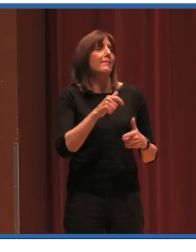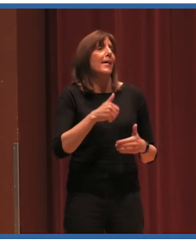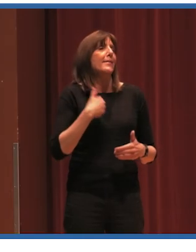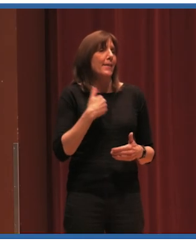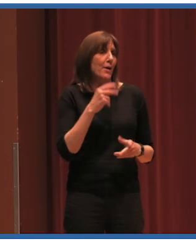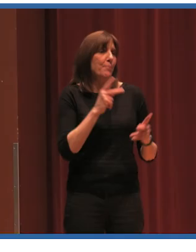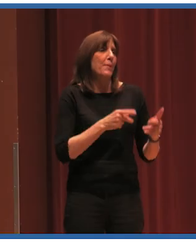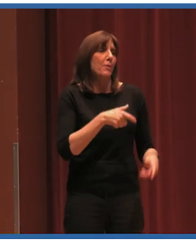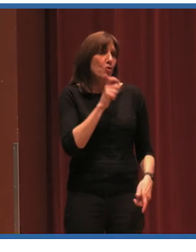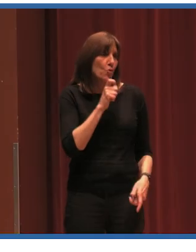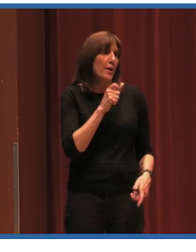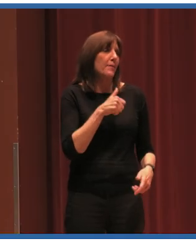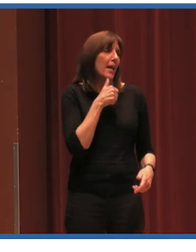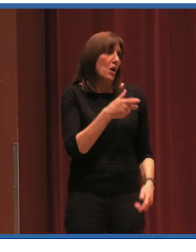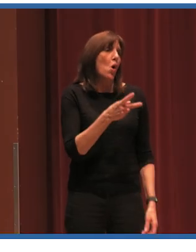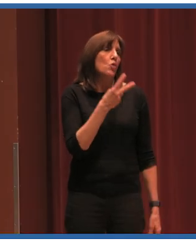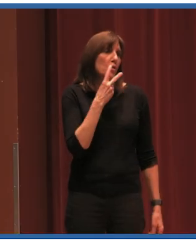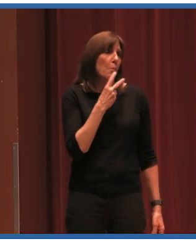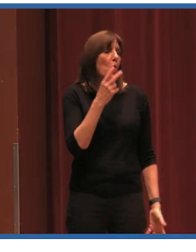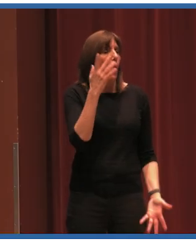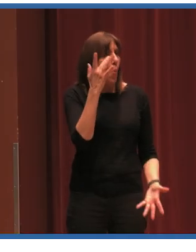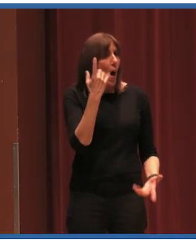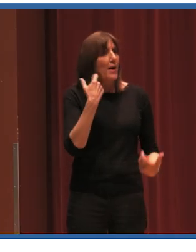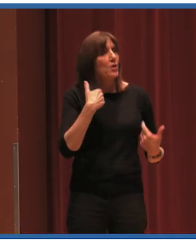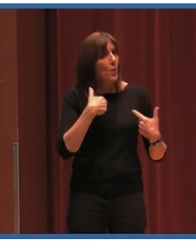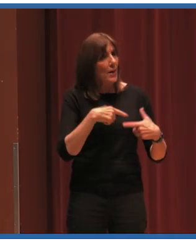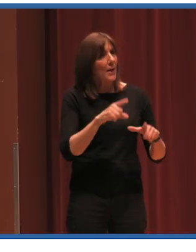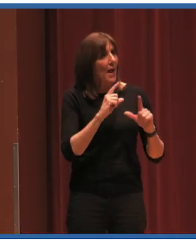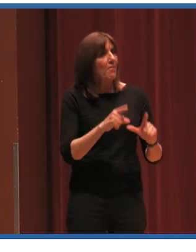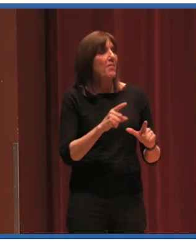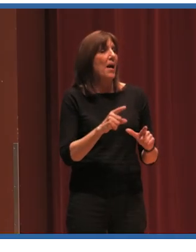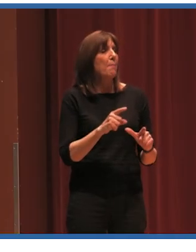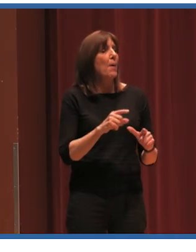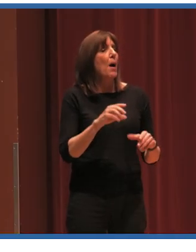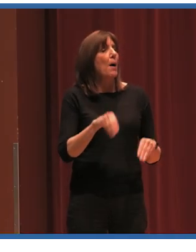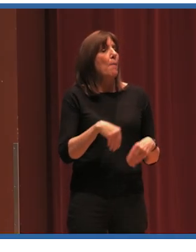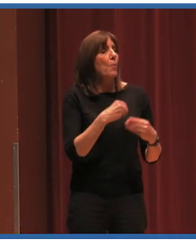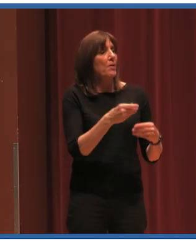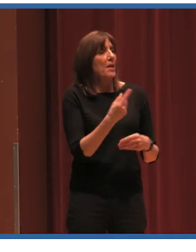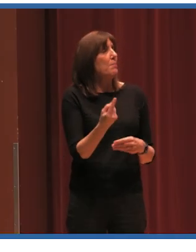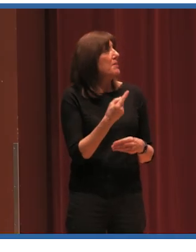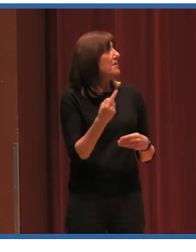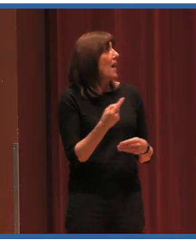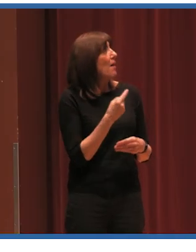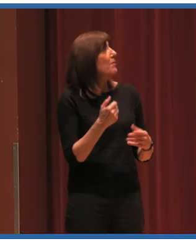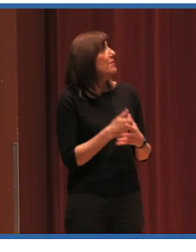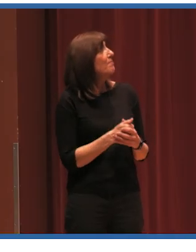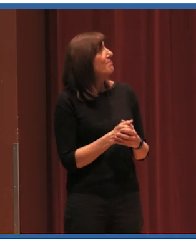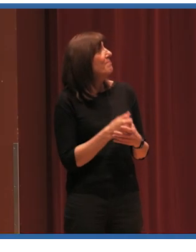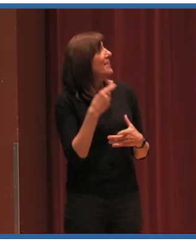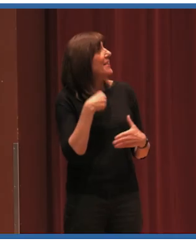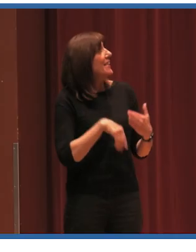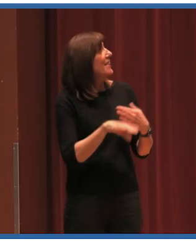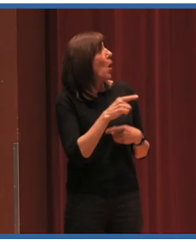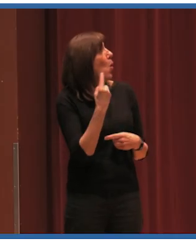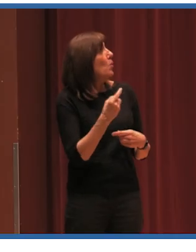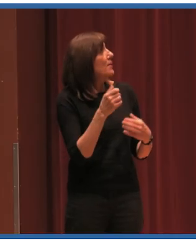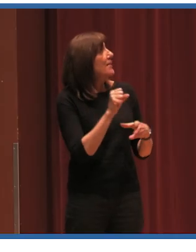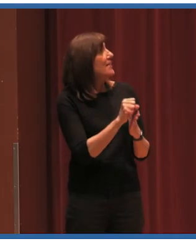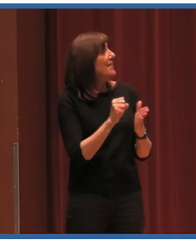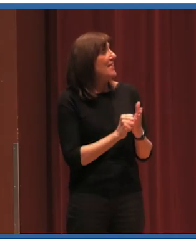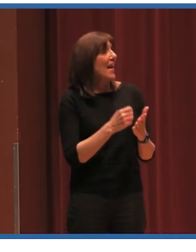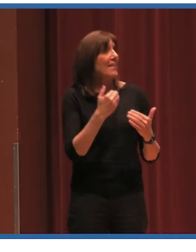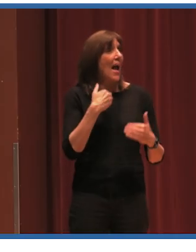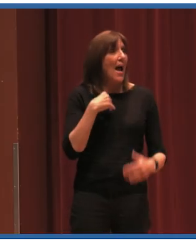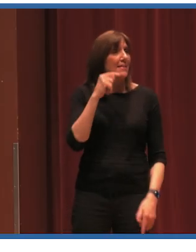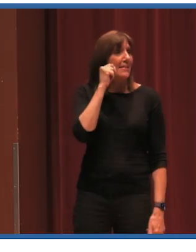we don't let our minors smoke. Why do we let them cook themselves in the tanning beds to their heart's content? We are one of the only states in the country that has